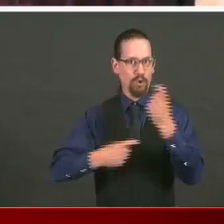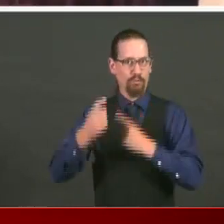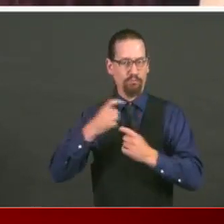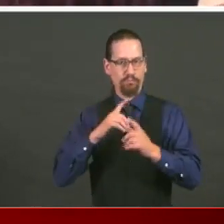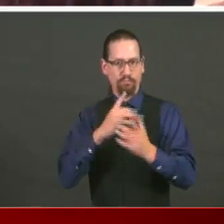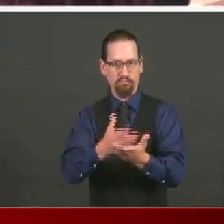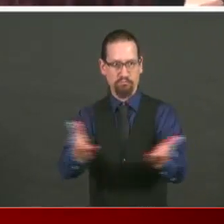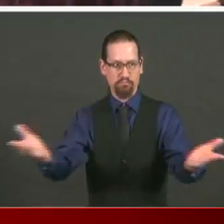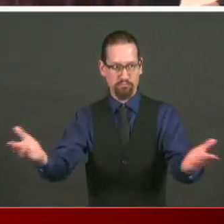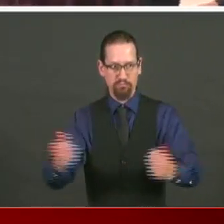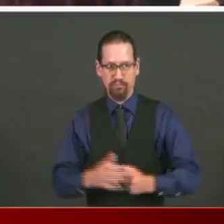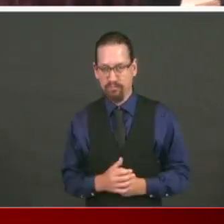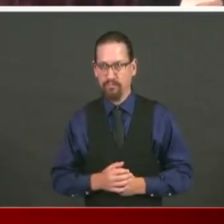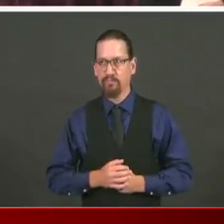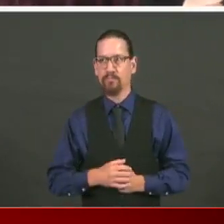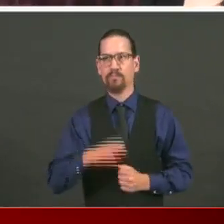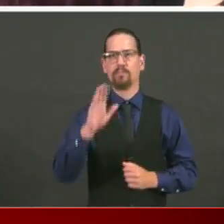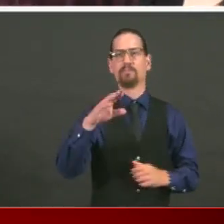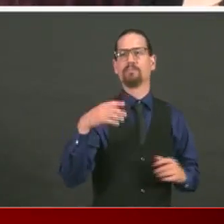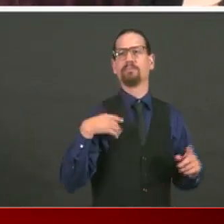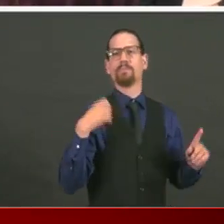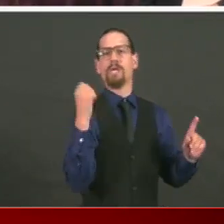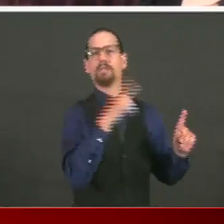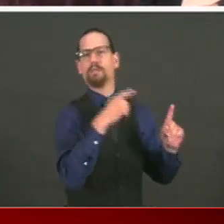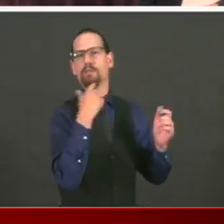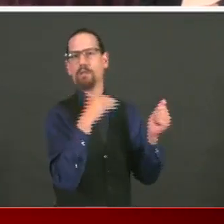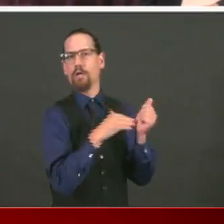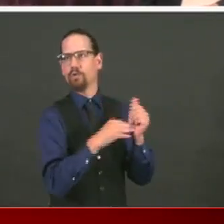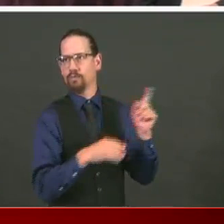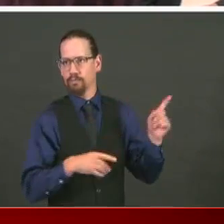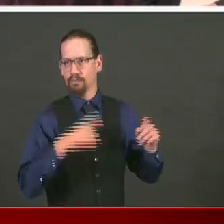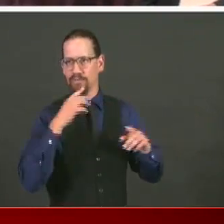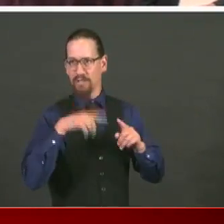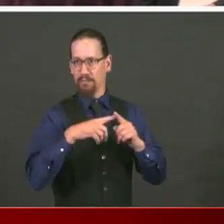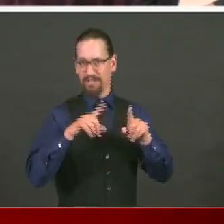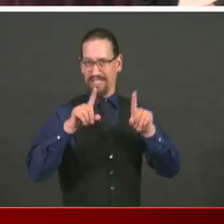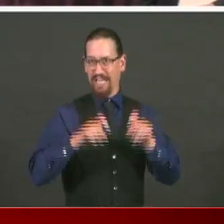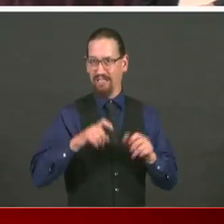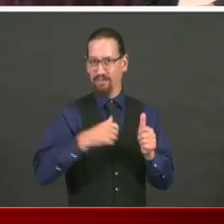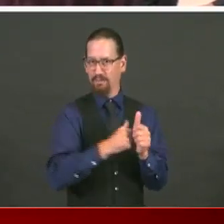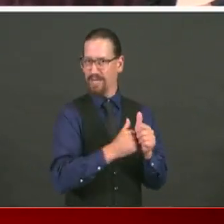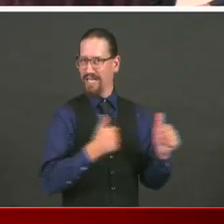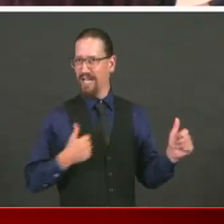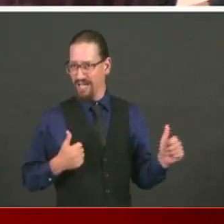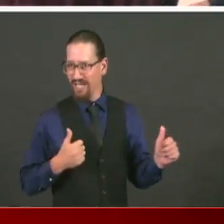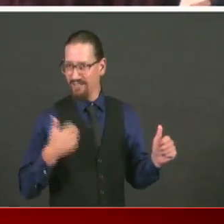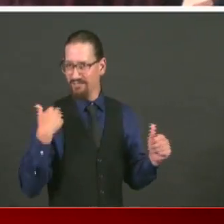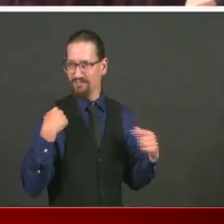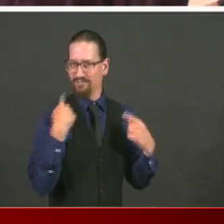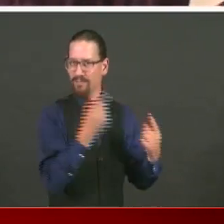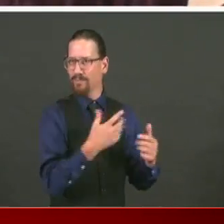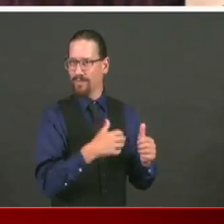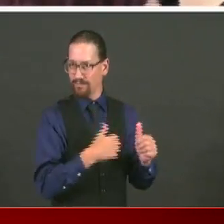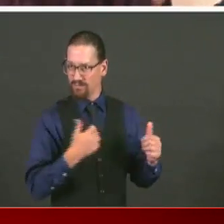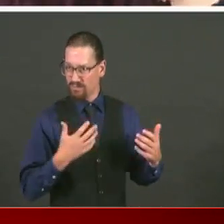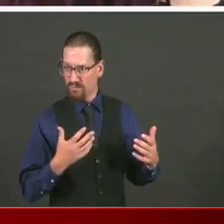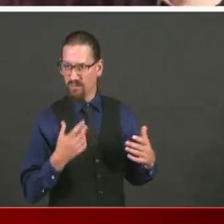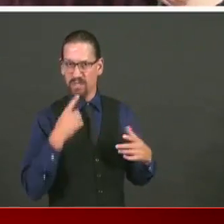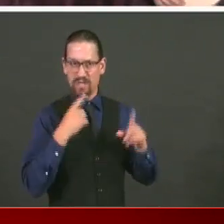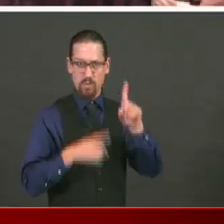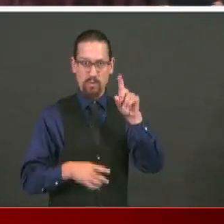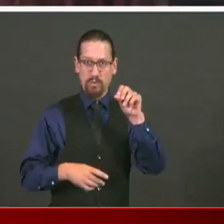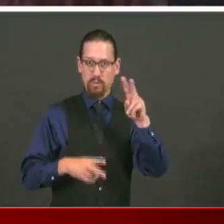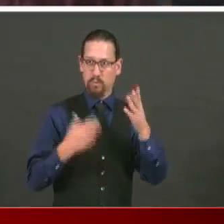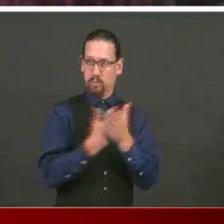What's the latest in terms of backlog of testing? So we see yesterday 102 new cases, whatever it was, the last few